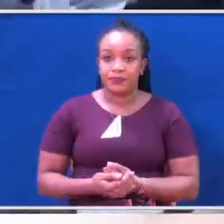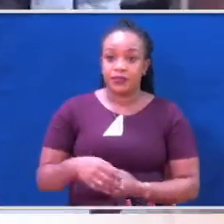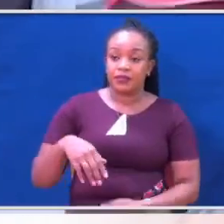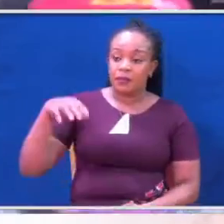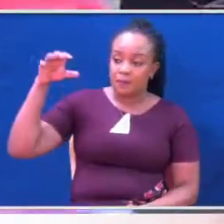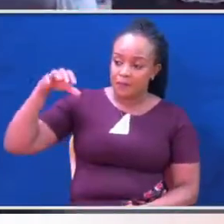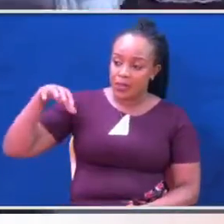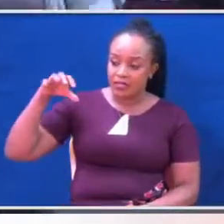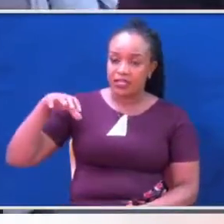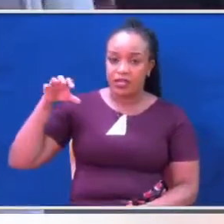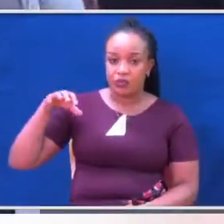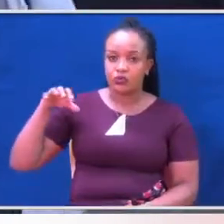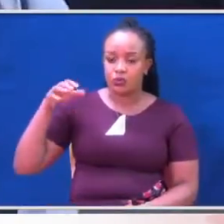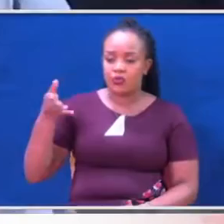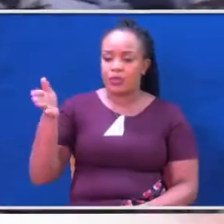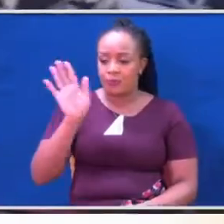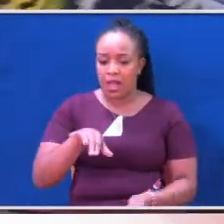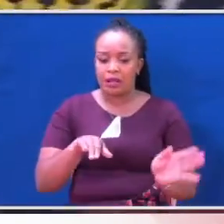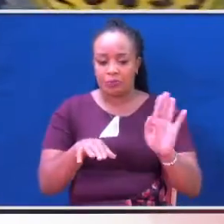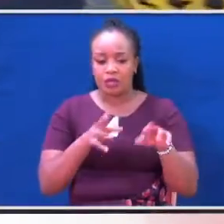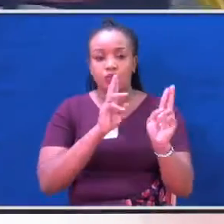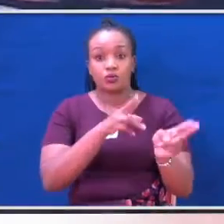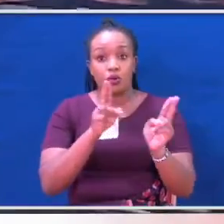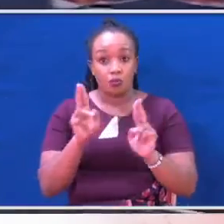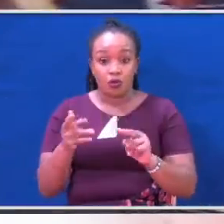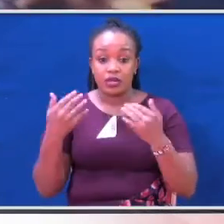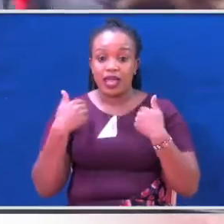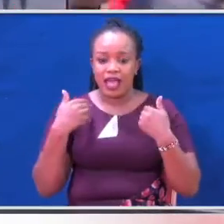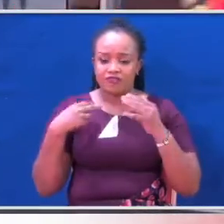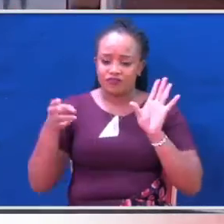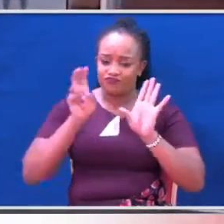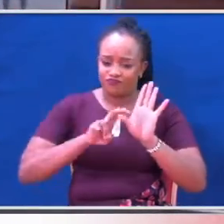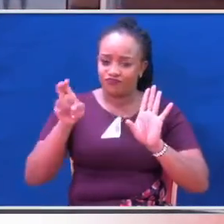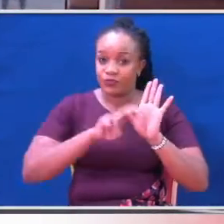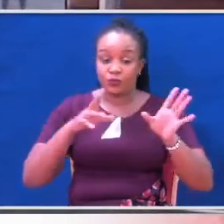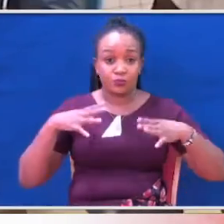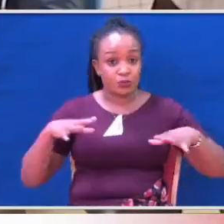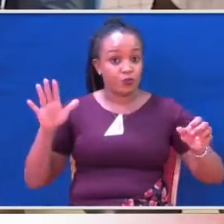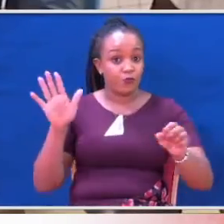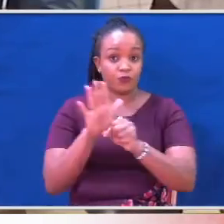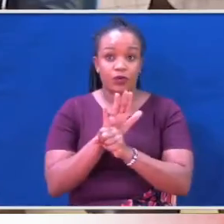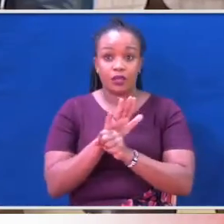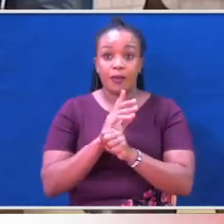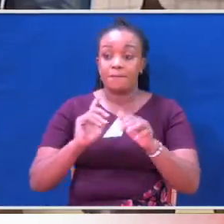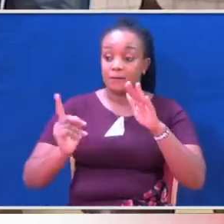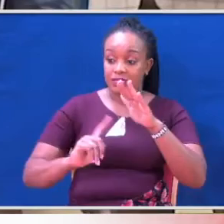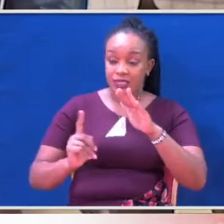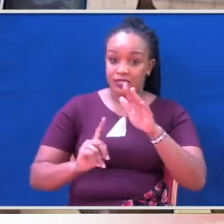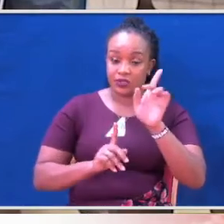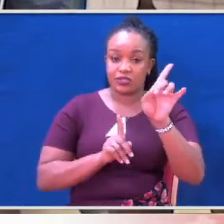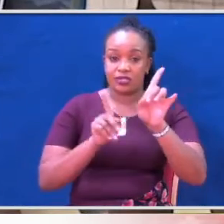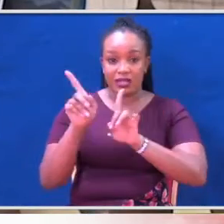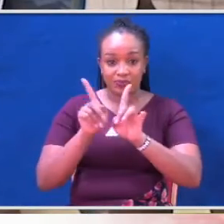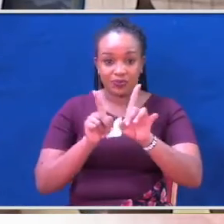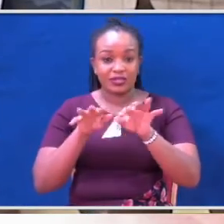PSV operators will resume carrying passengers in full capacity Monday next week. The Ministry of Transport says